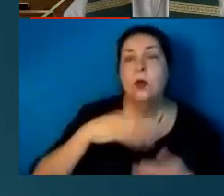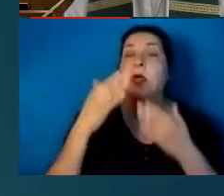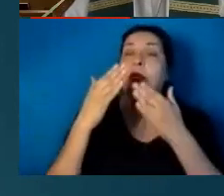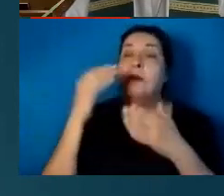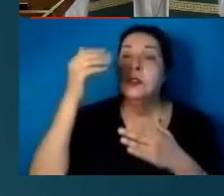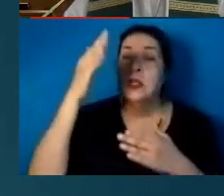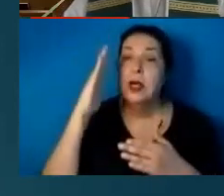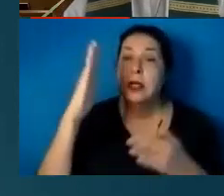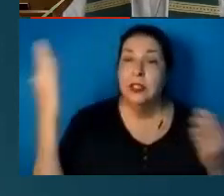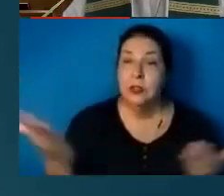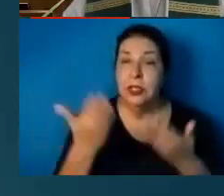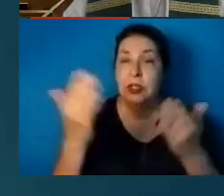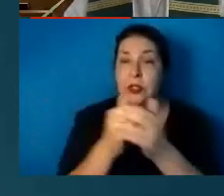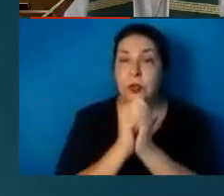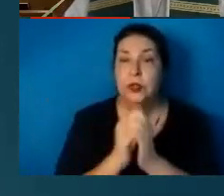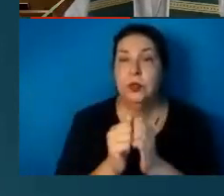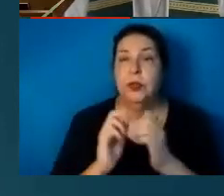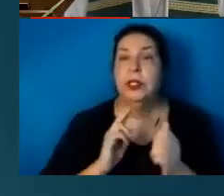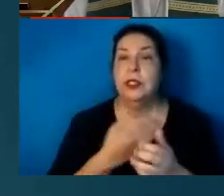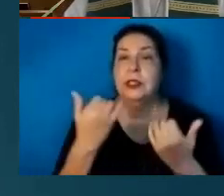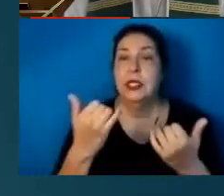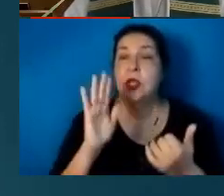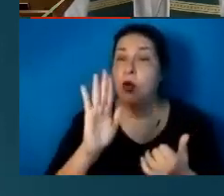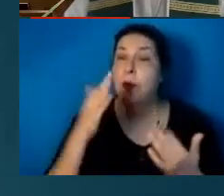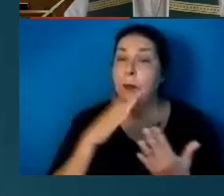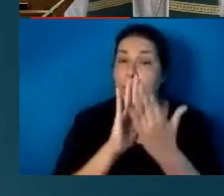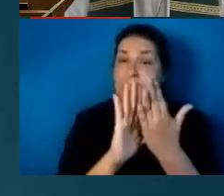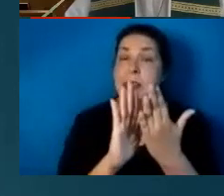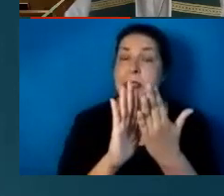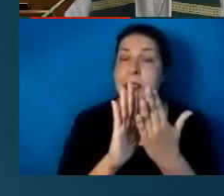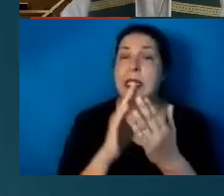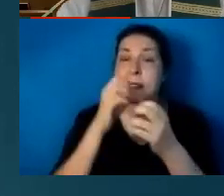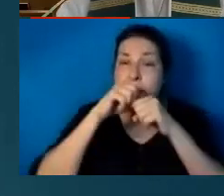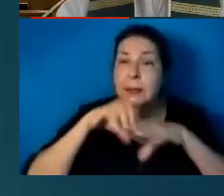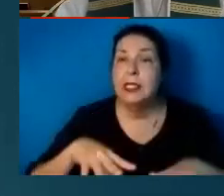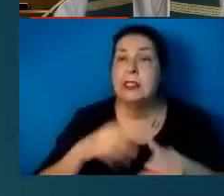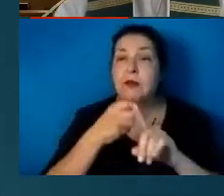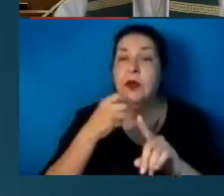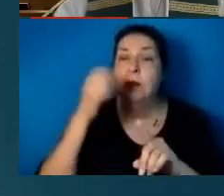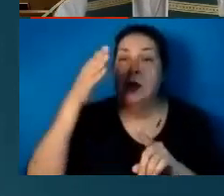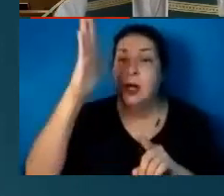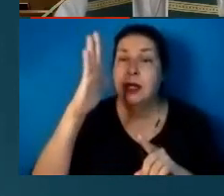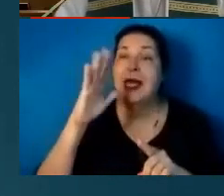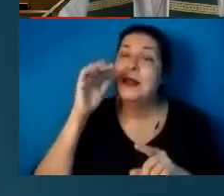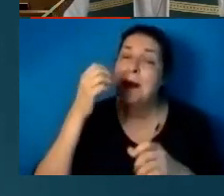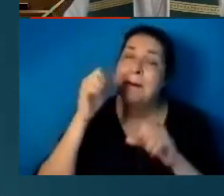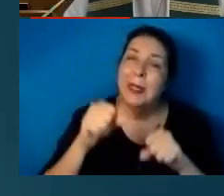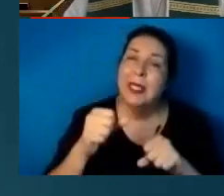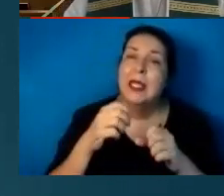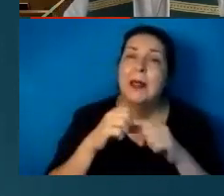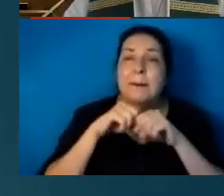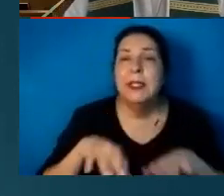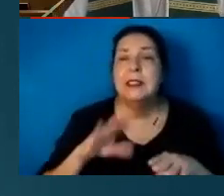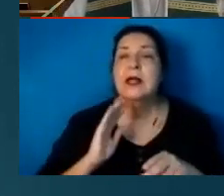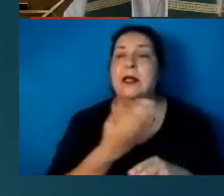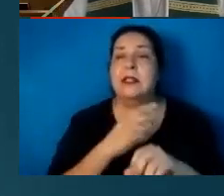us today. Your presence is a gift from God, and may He bless our worship time together. I